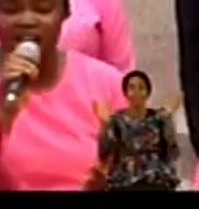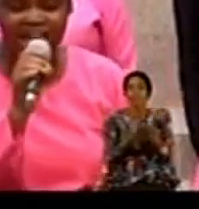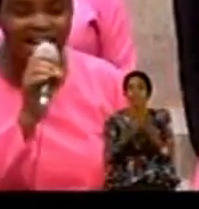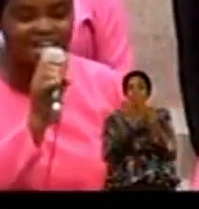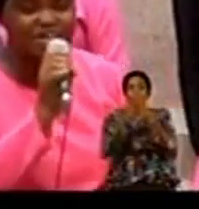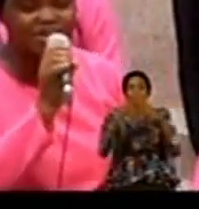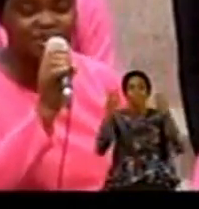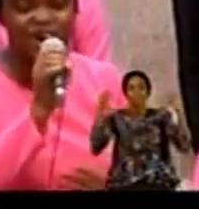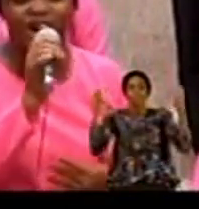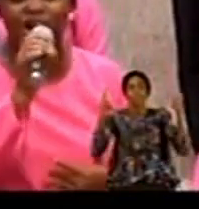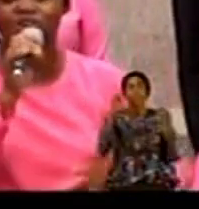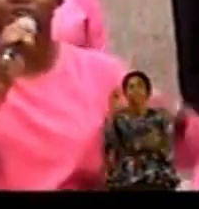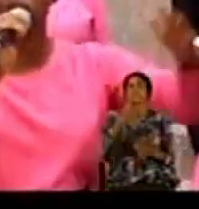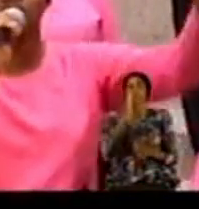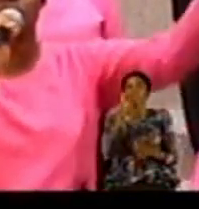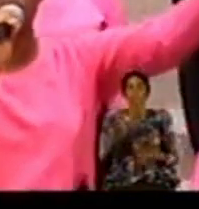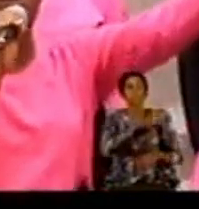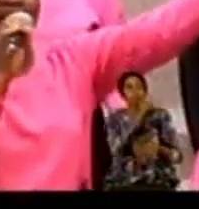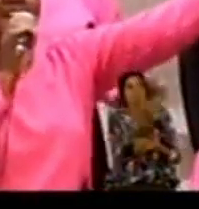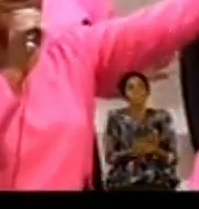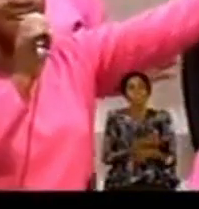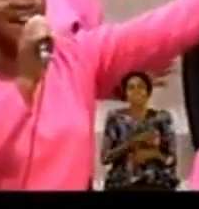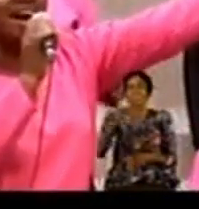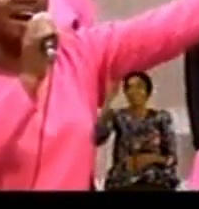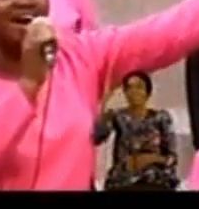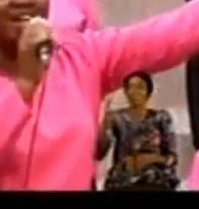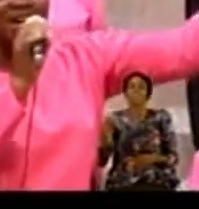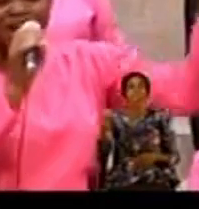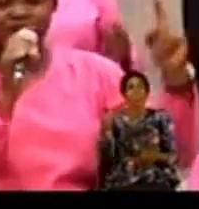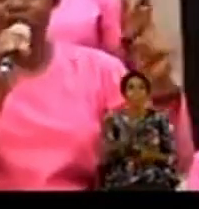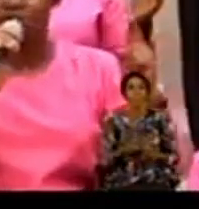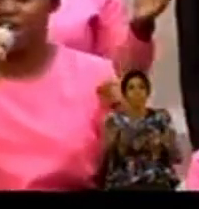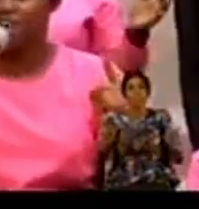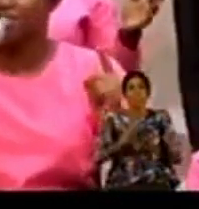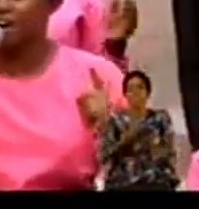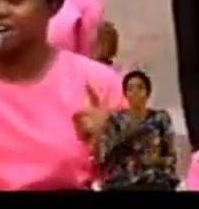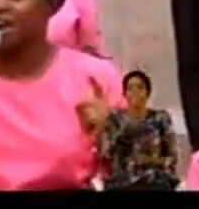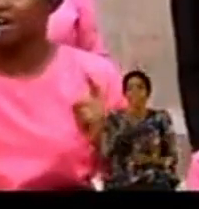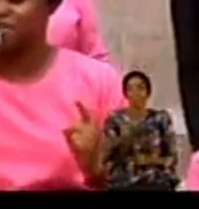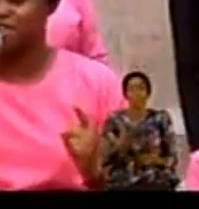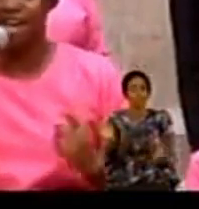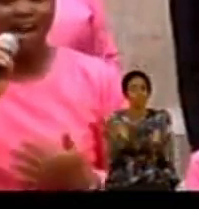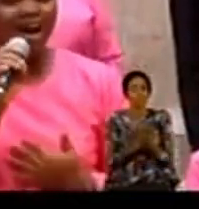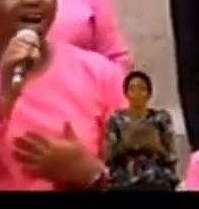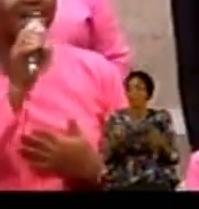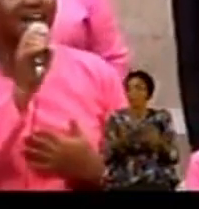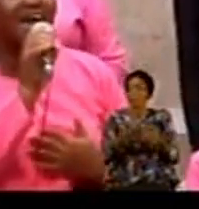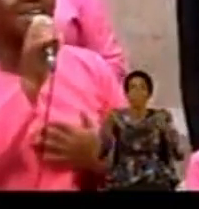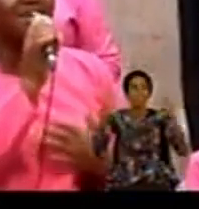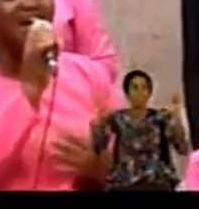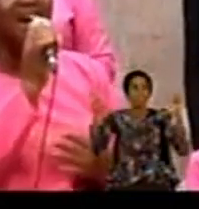Hallelujah, hallelujah. You are the mighty God, the great I am.